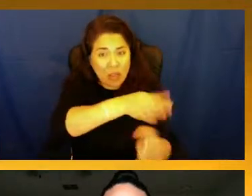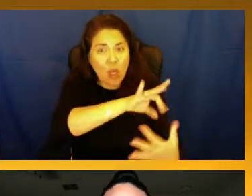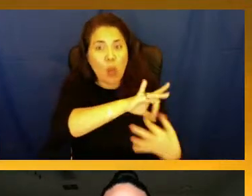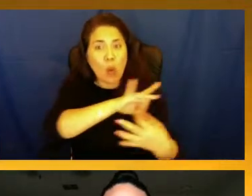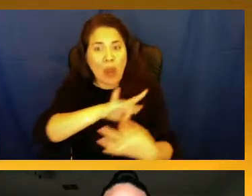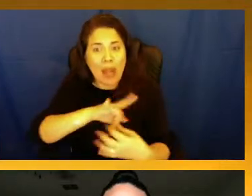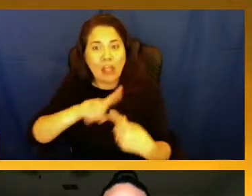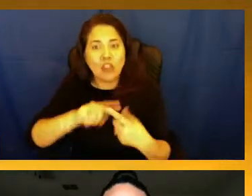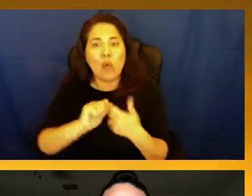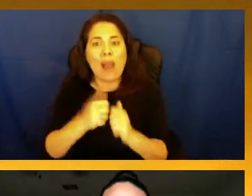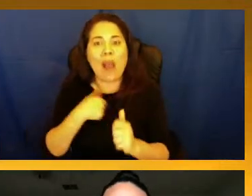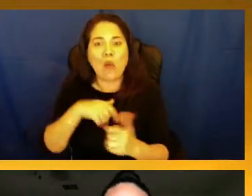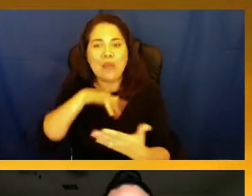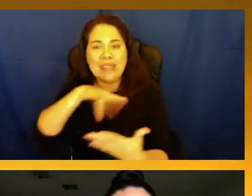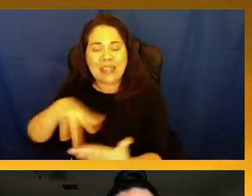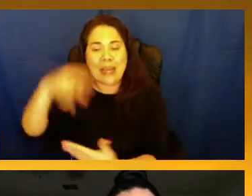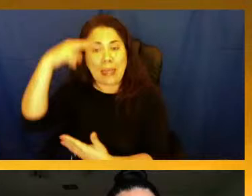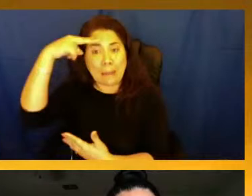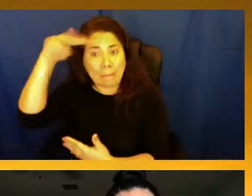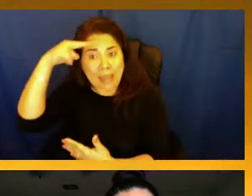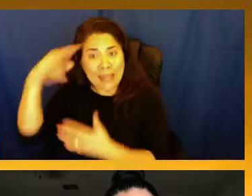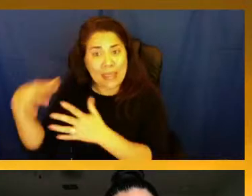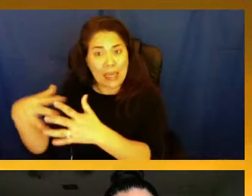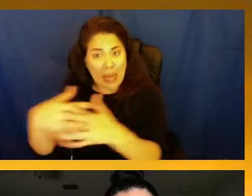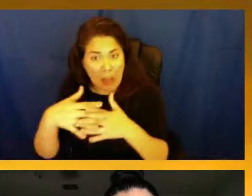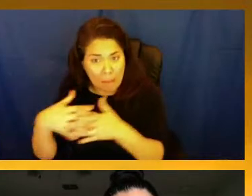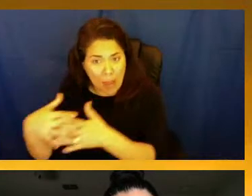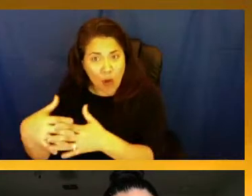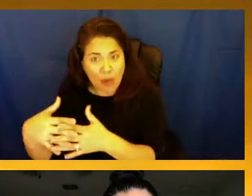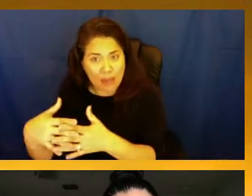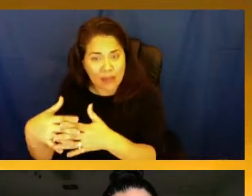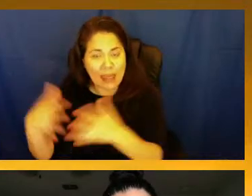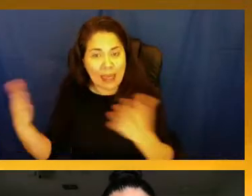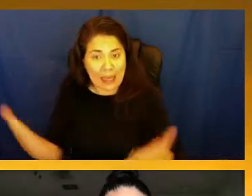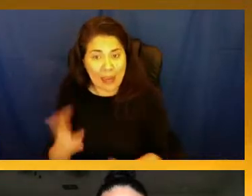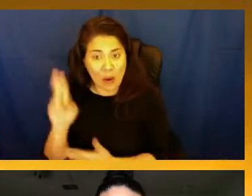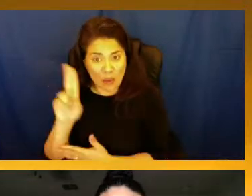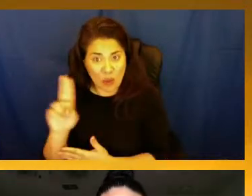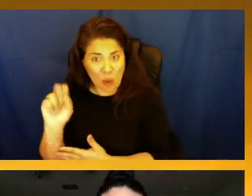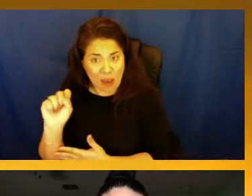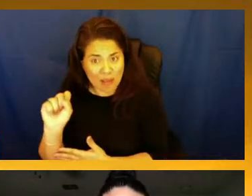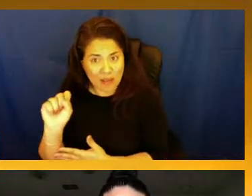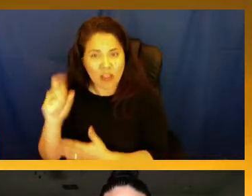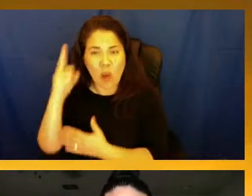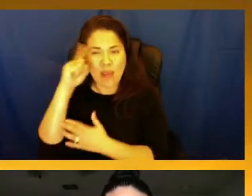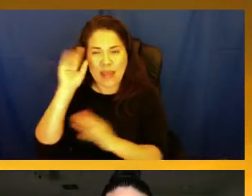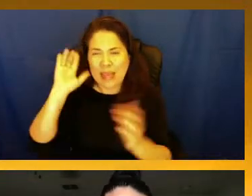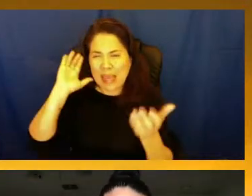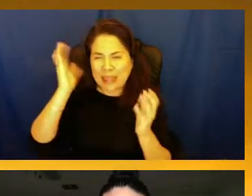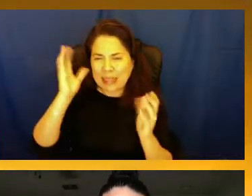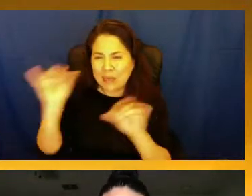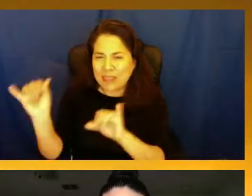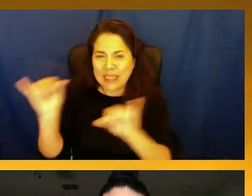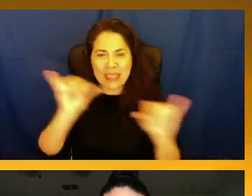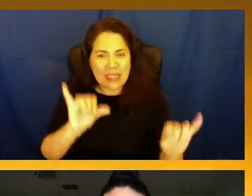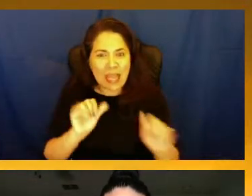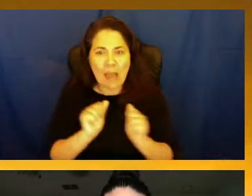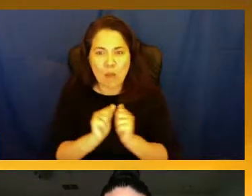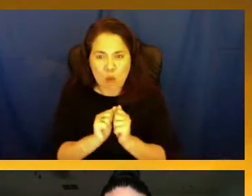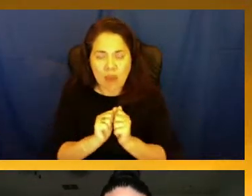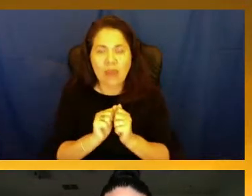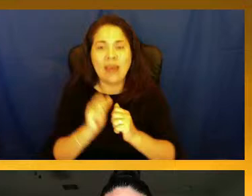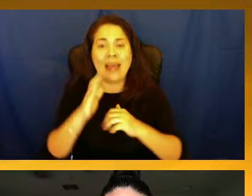of Mexican Americans in the US. So I think the same goes with the